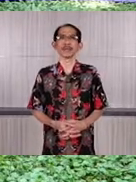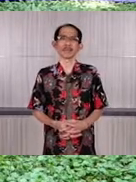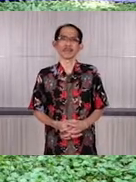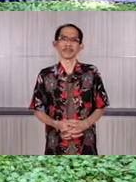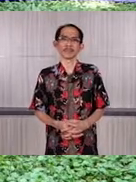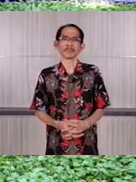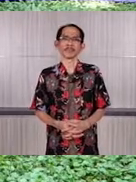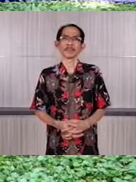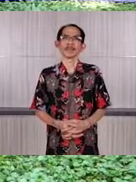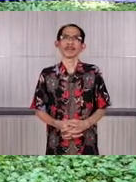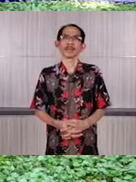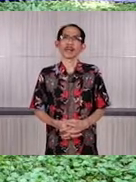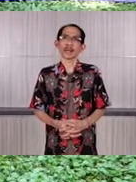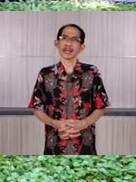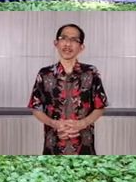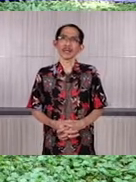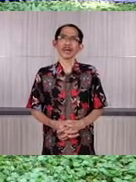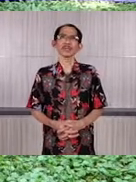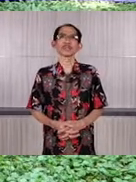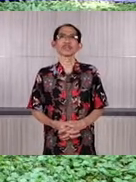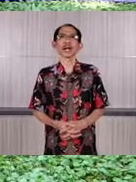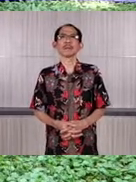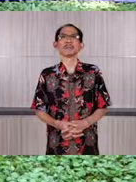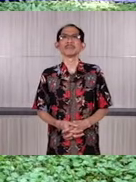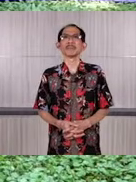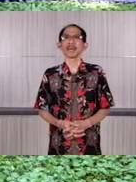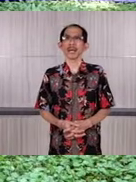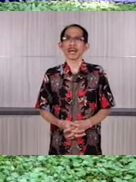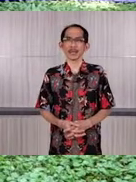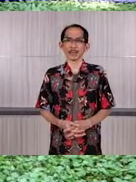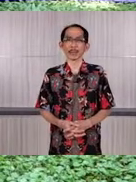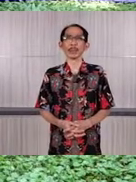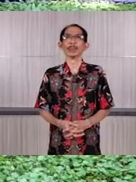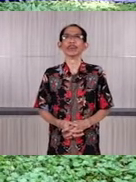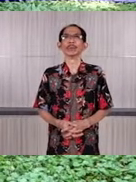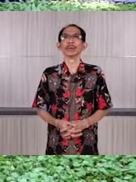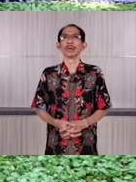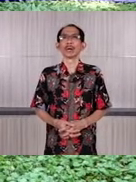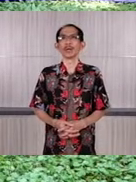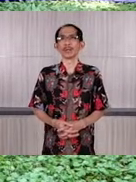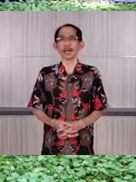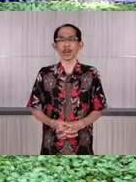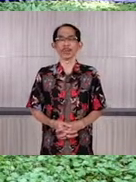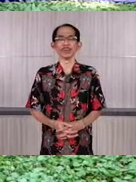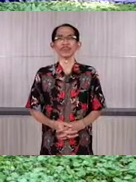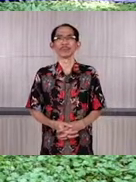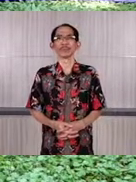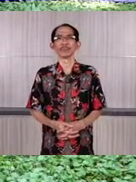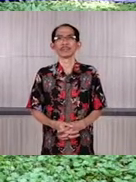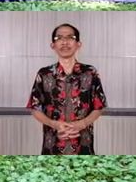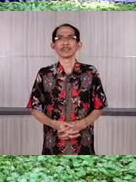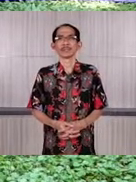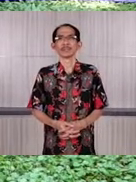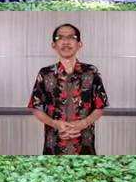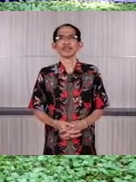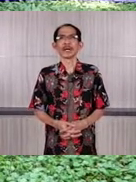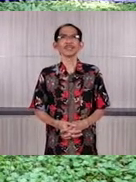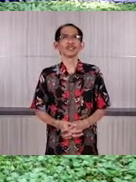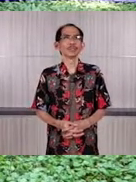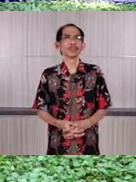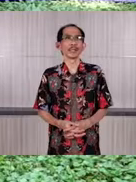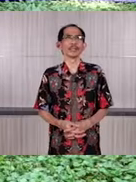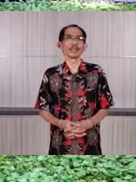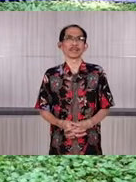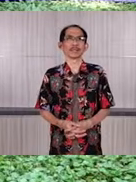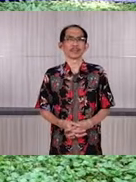way. Let thoughts come and go on their own, just